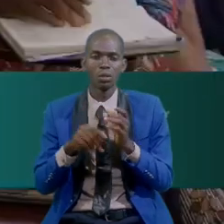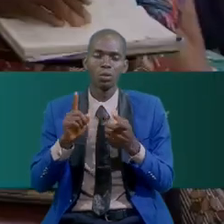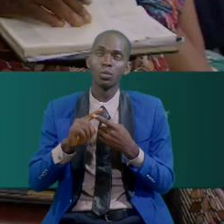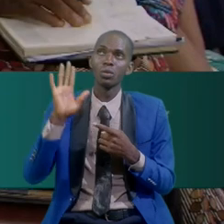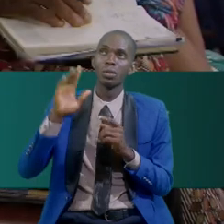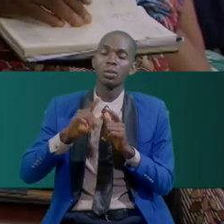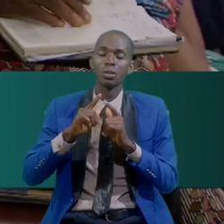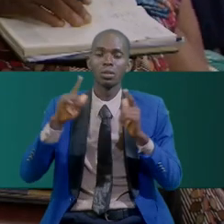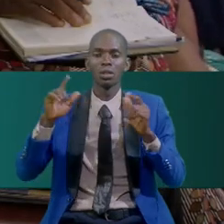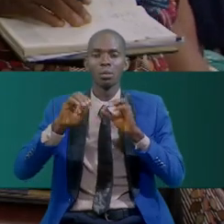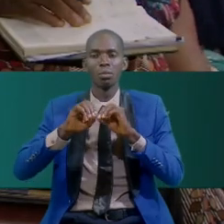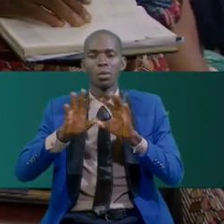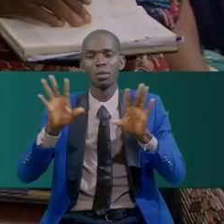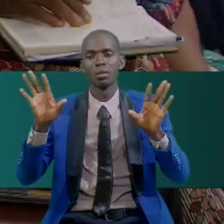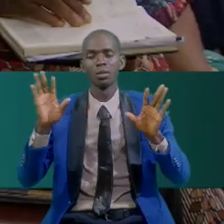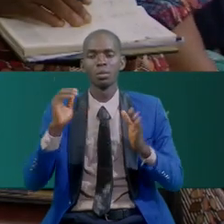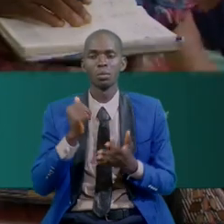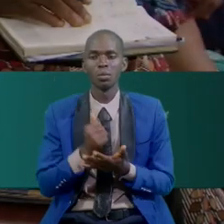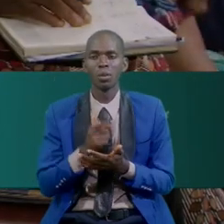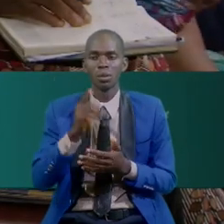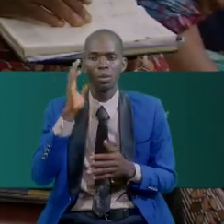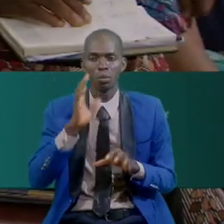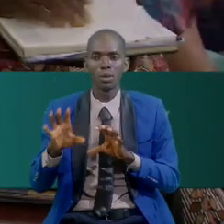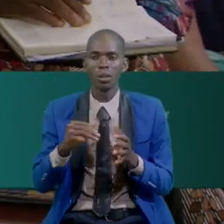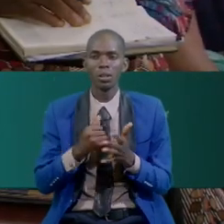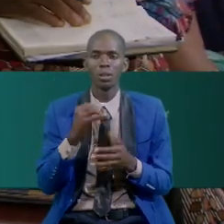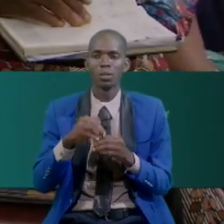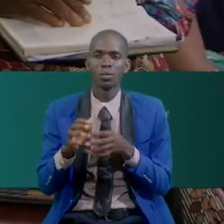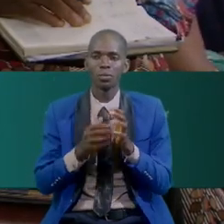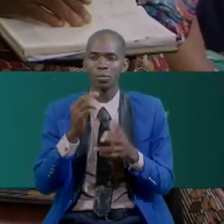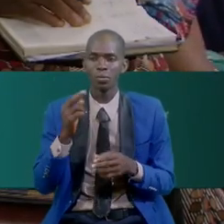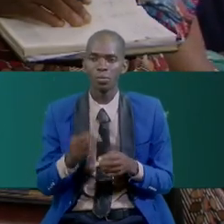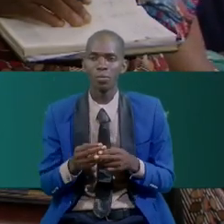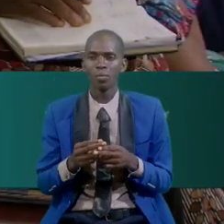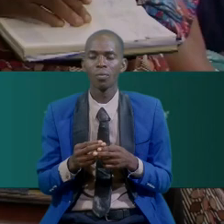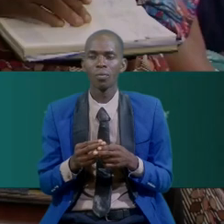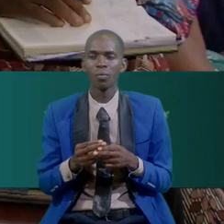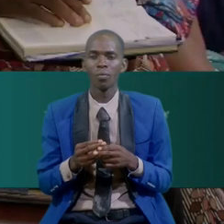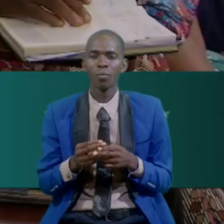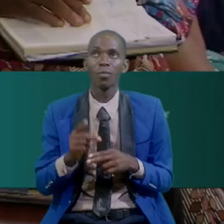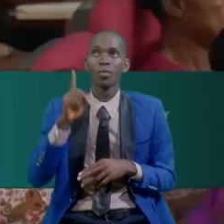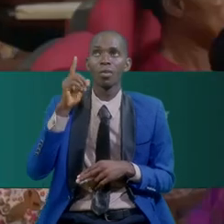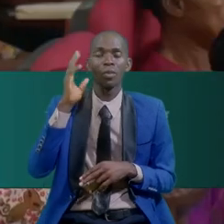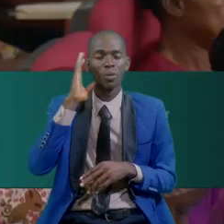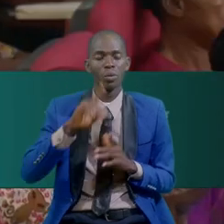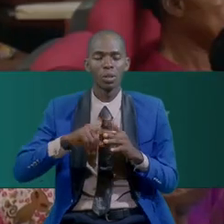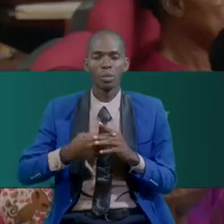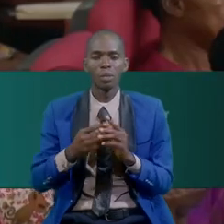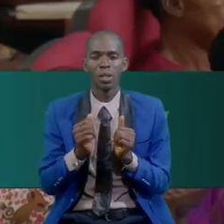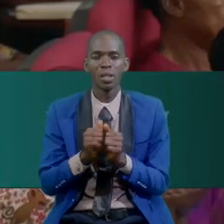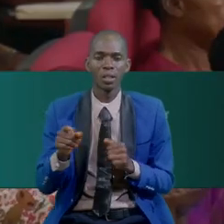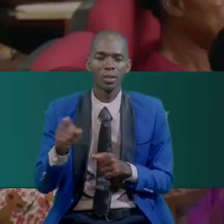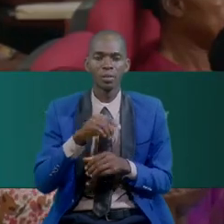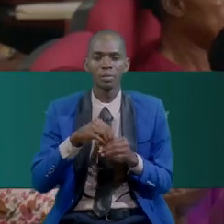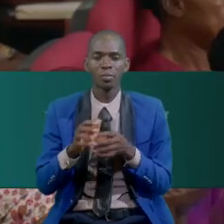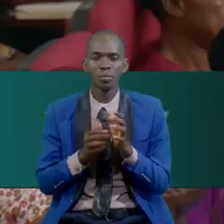marvelous light. He will do it. He will start with you. And